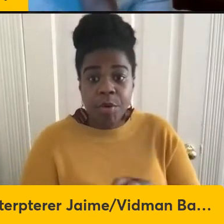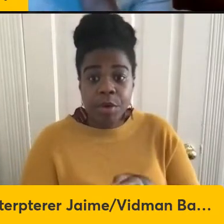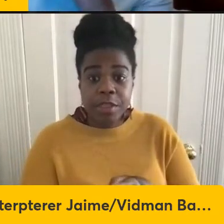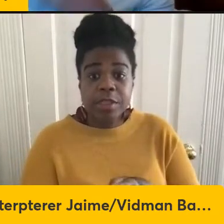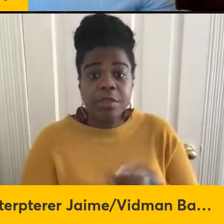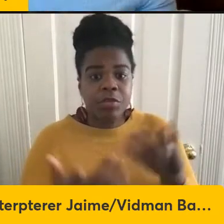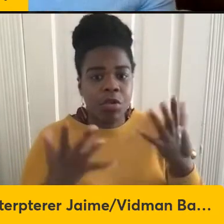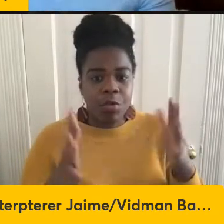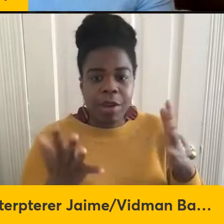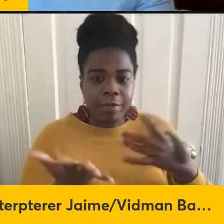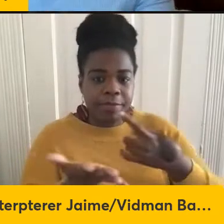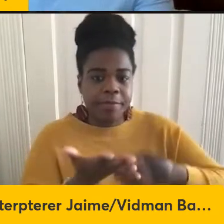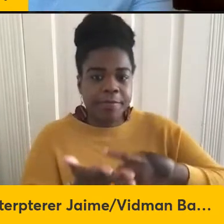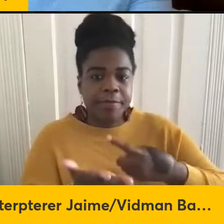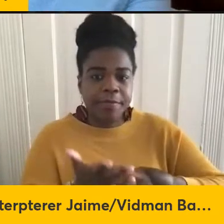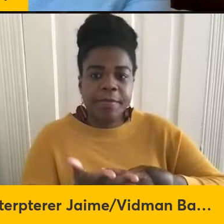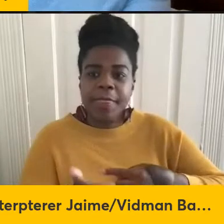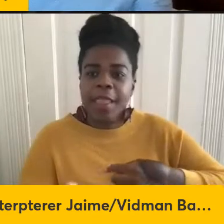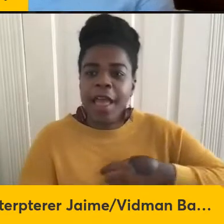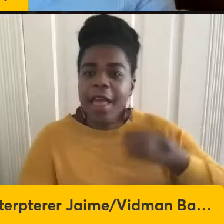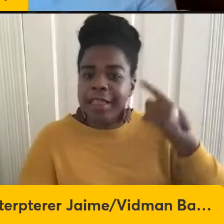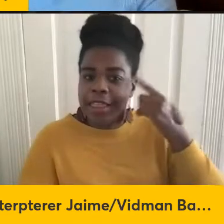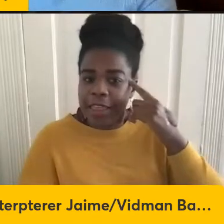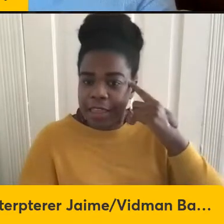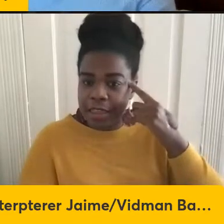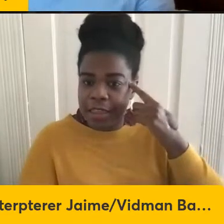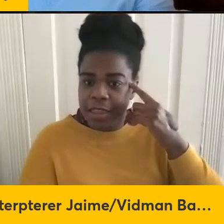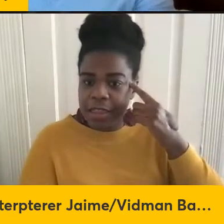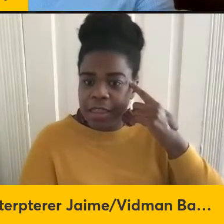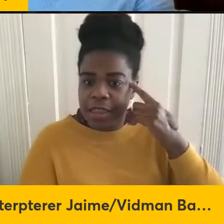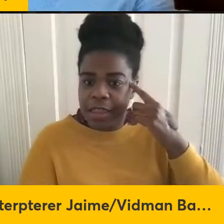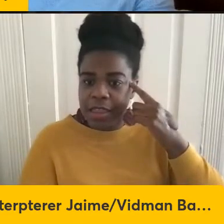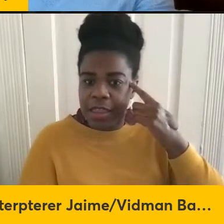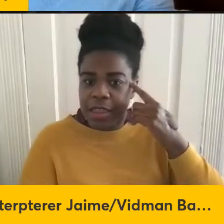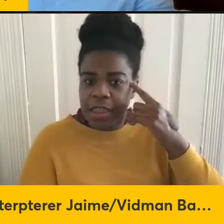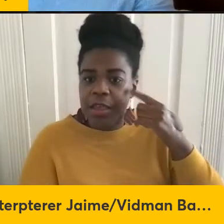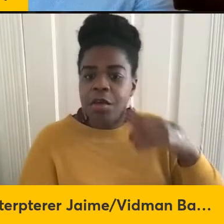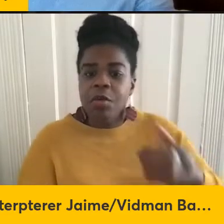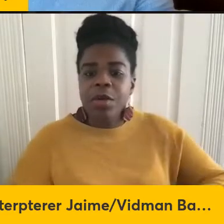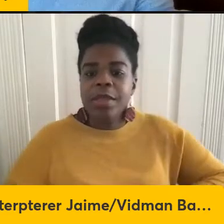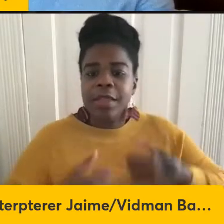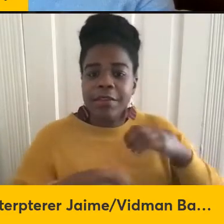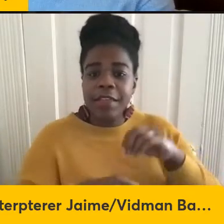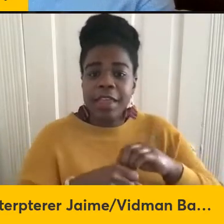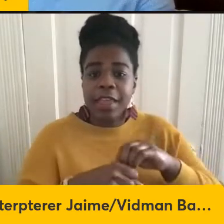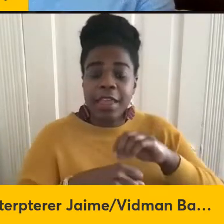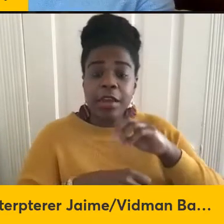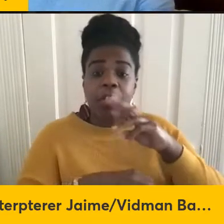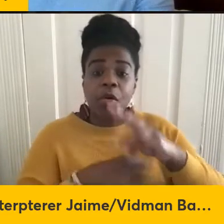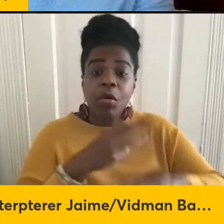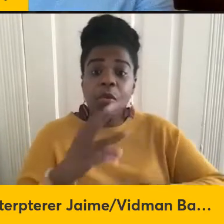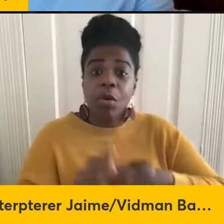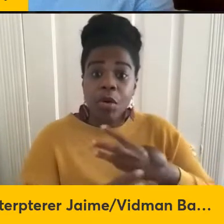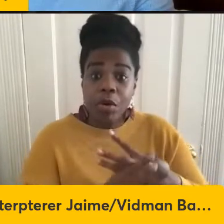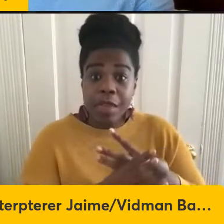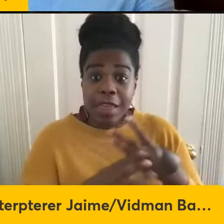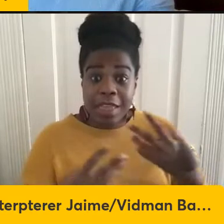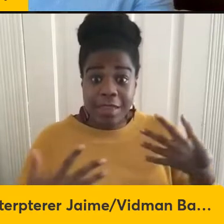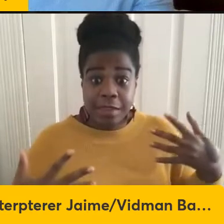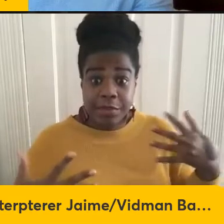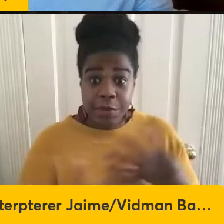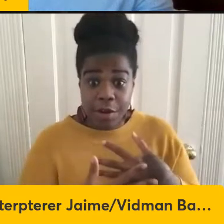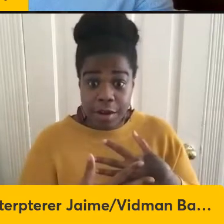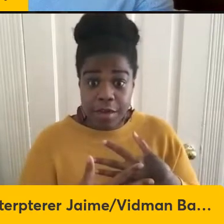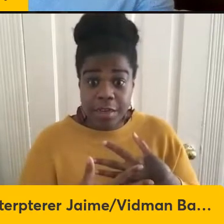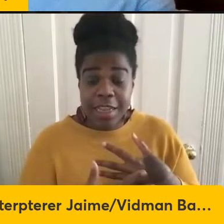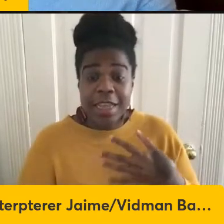already. I think we're living in a society that is really quite frightening, to be honest. If you're a